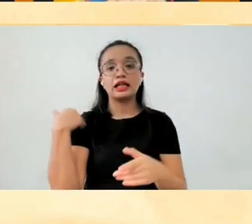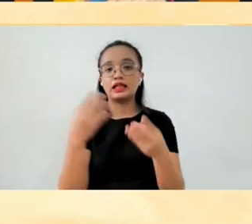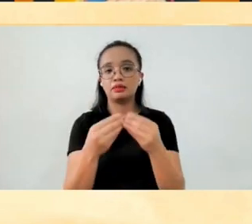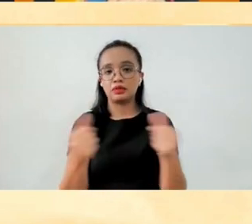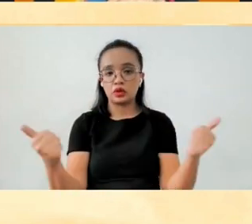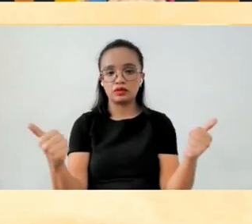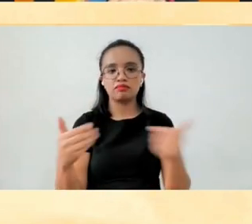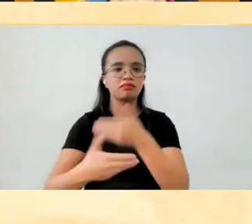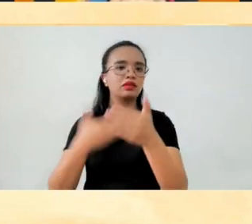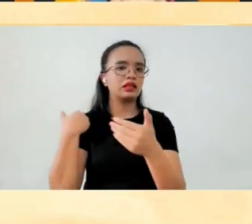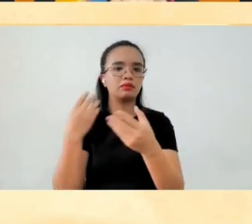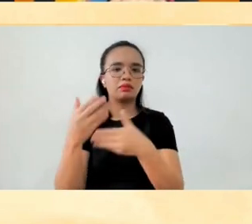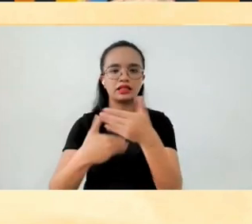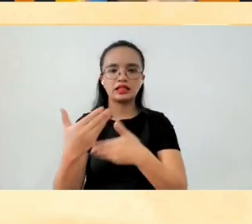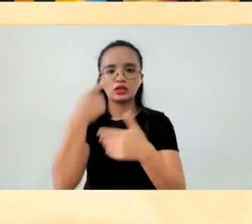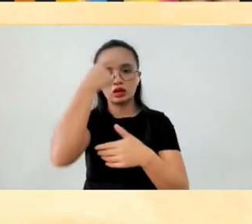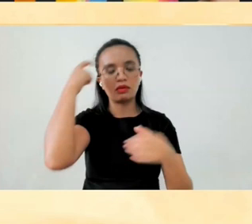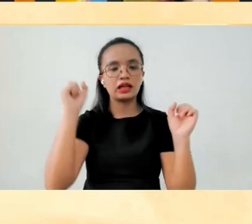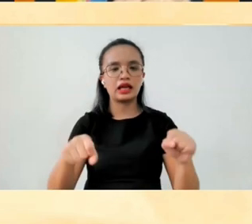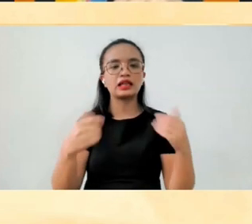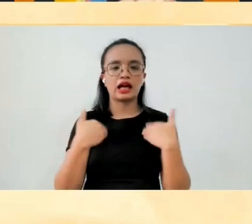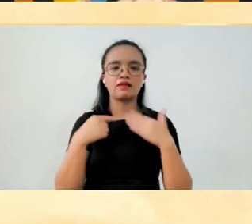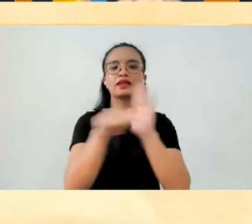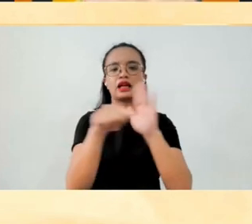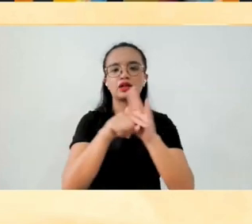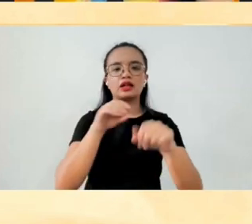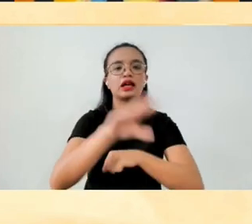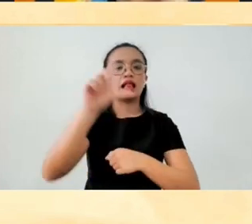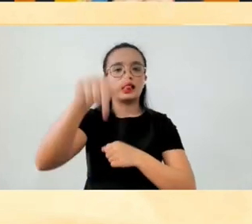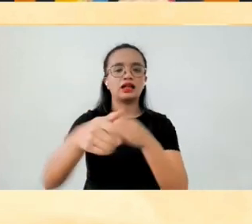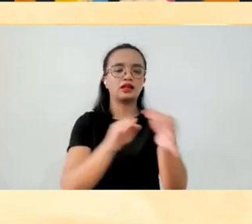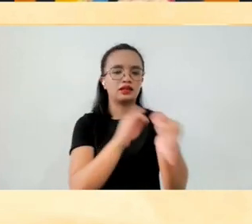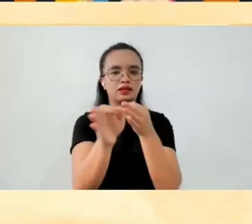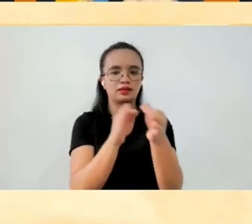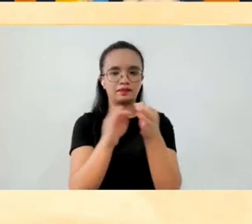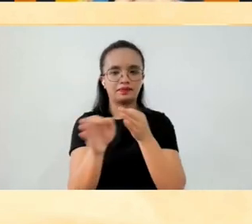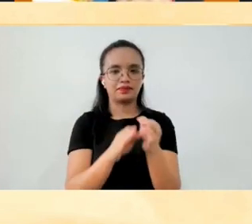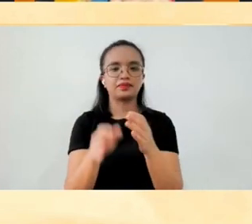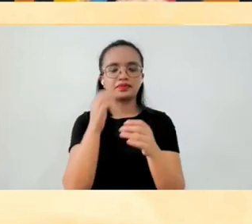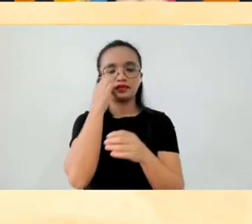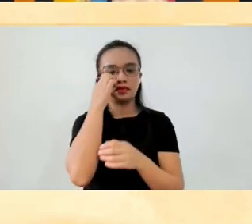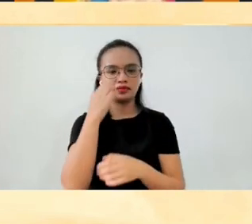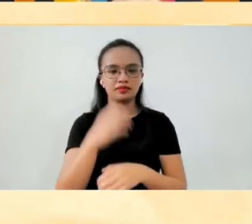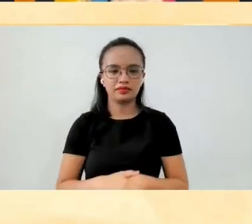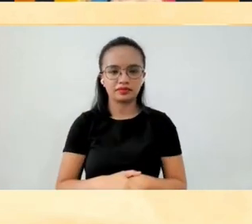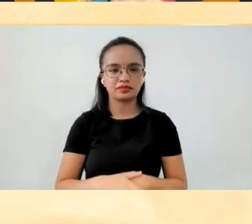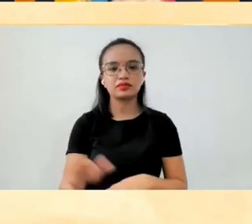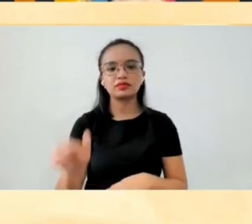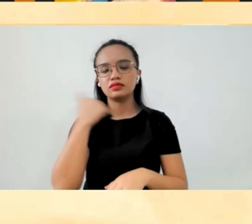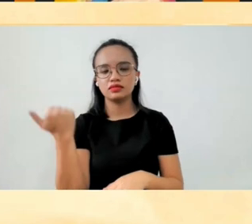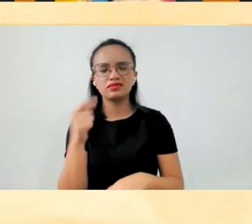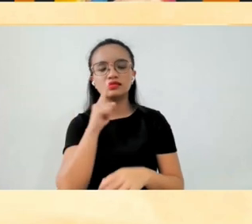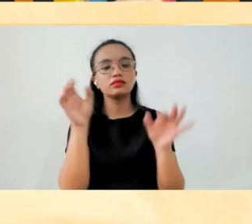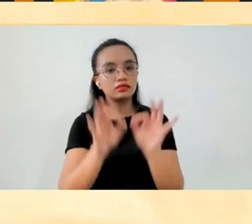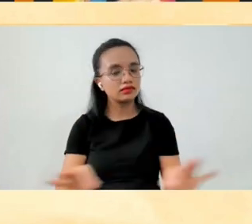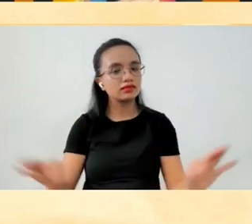can lead to negative consequences. You don't have to, we'll elaborate on that later because that has been mentioned already. In other words, it's important